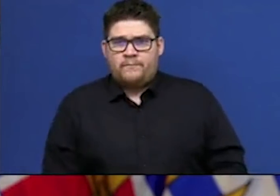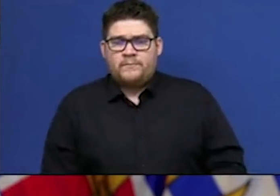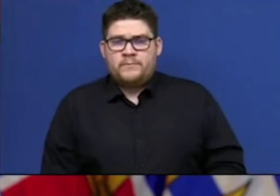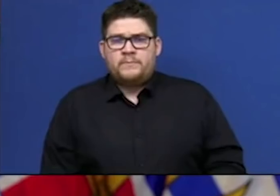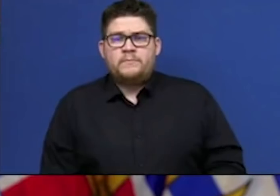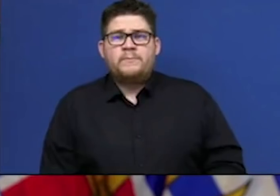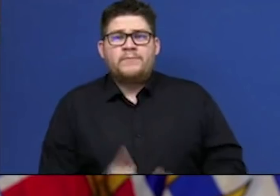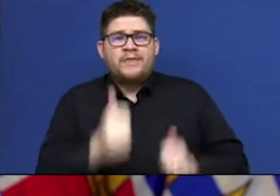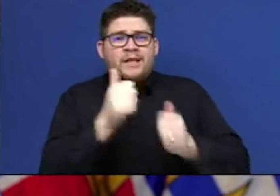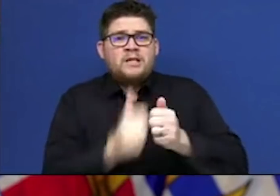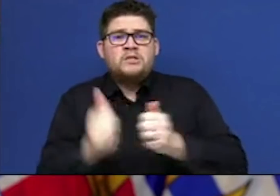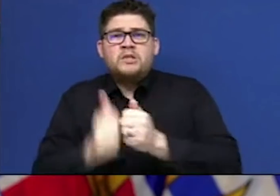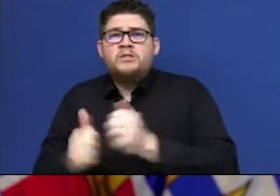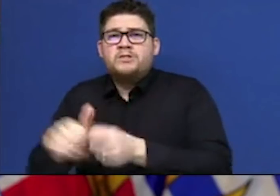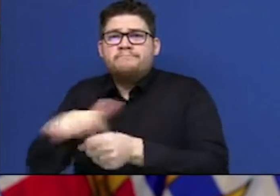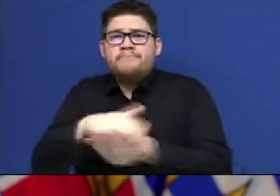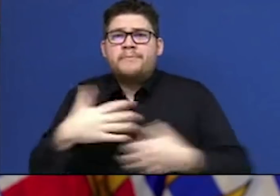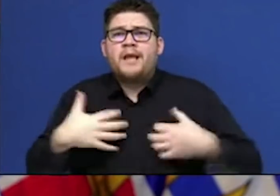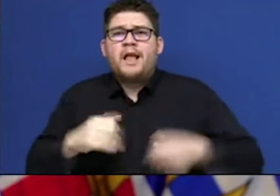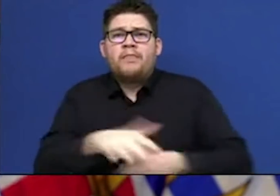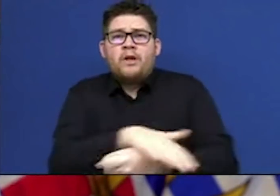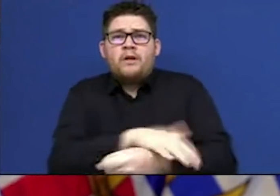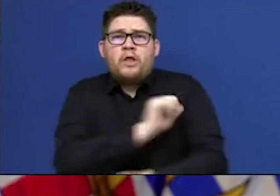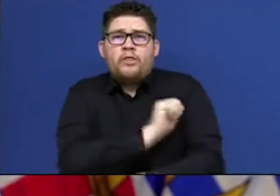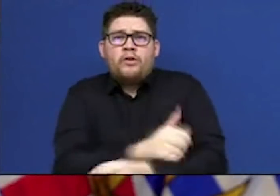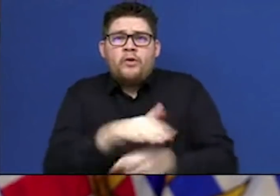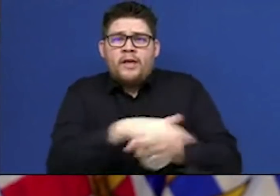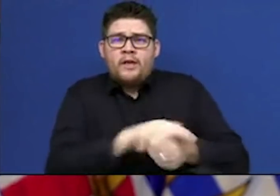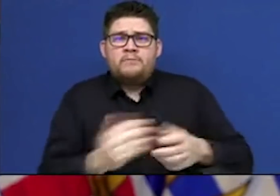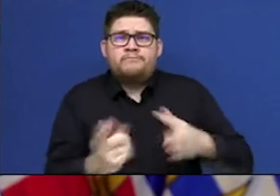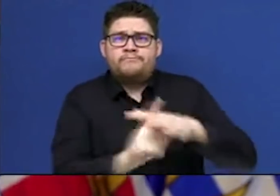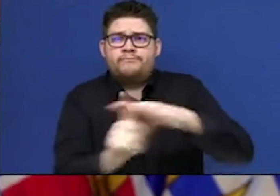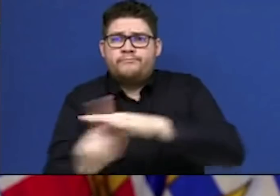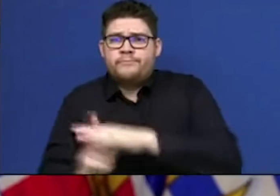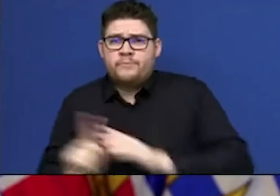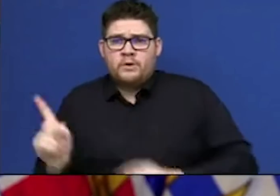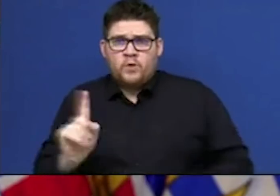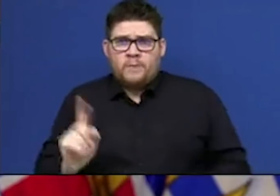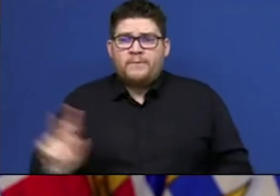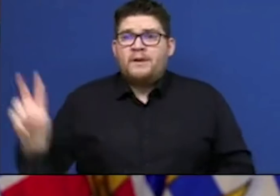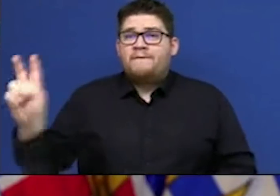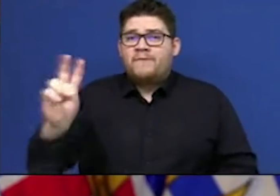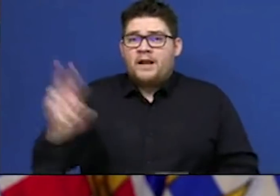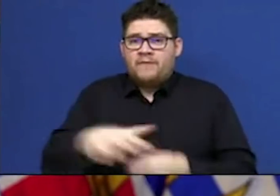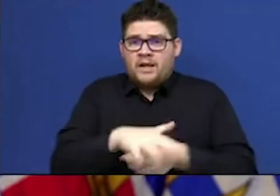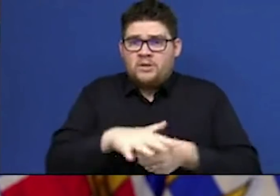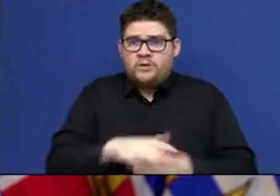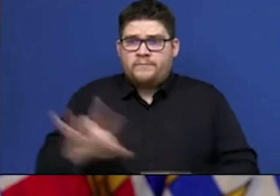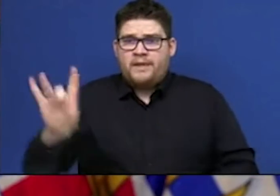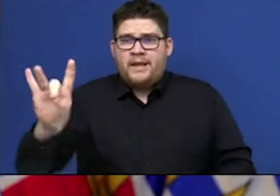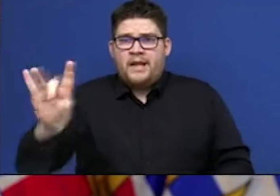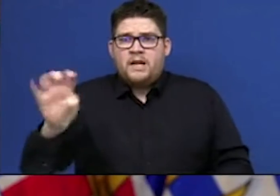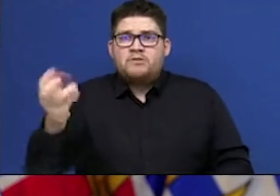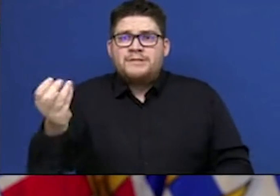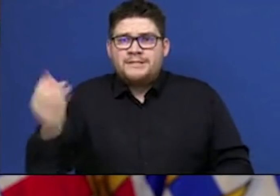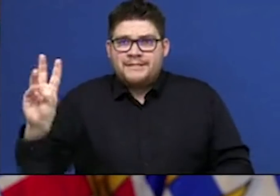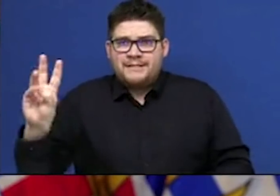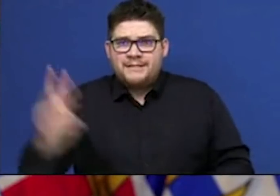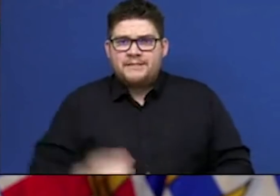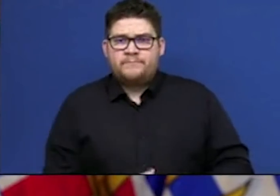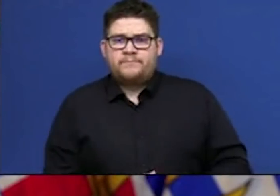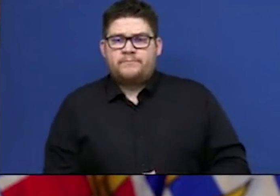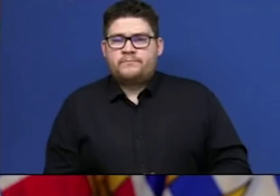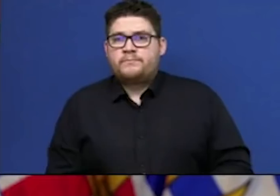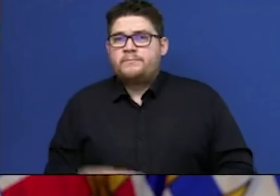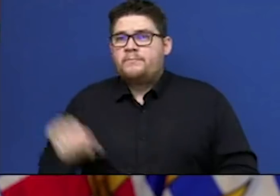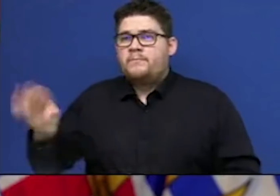1,280 people in the Fraser Health Region, 142 people here on Vancouver Island, 156 people in